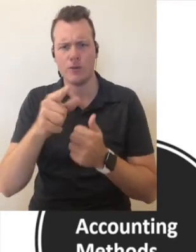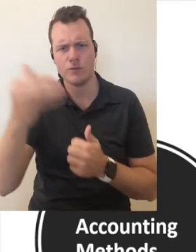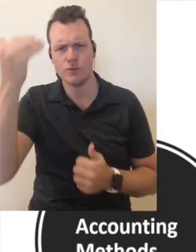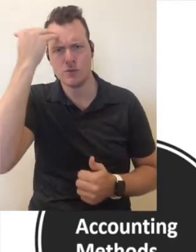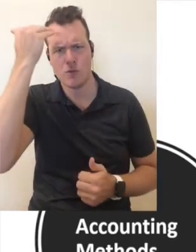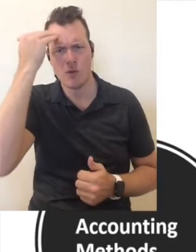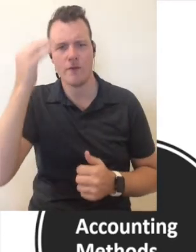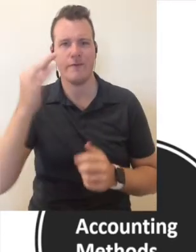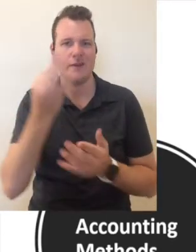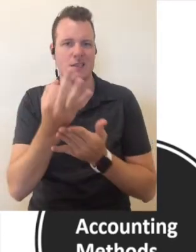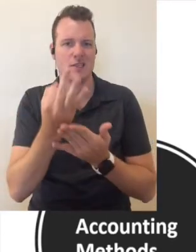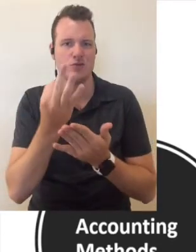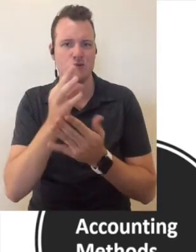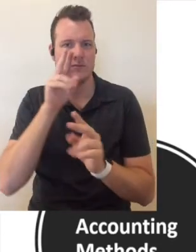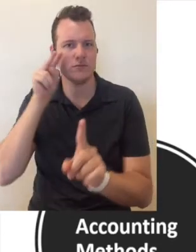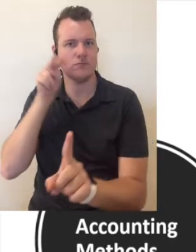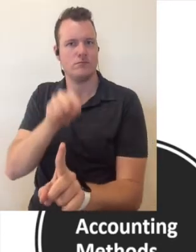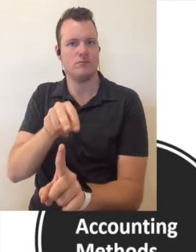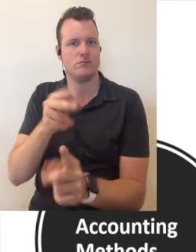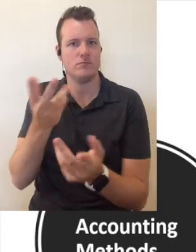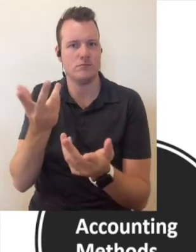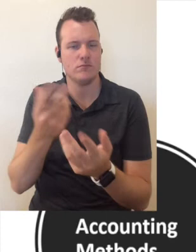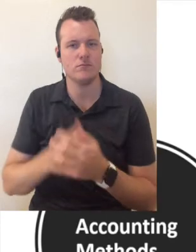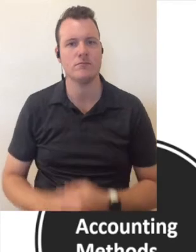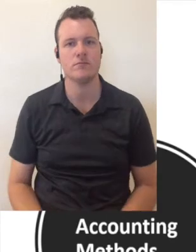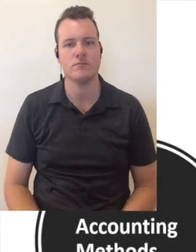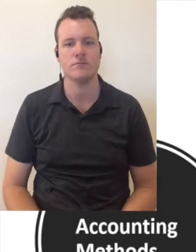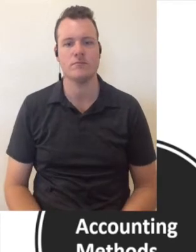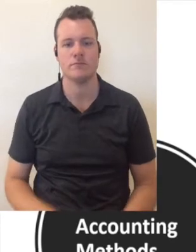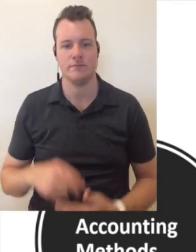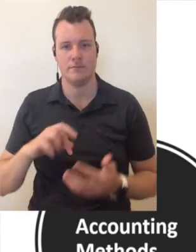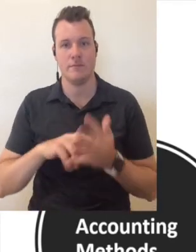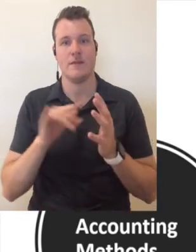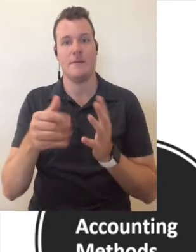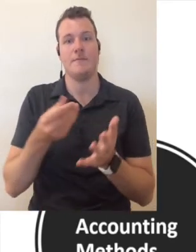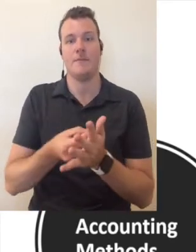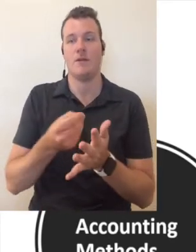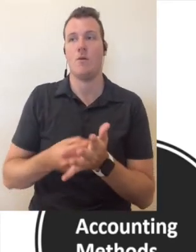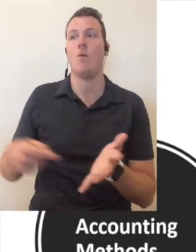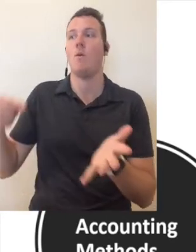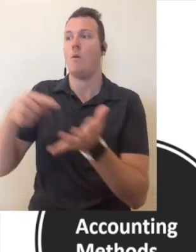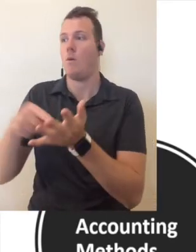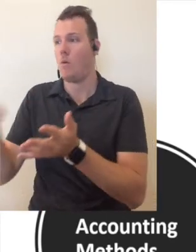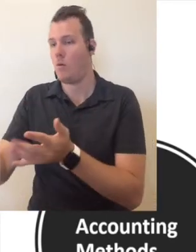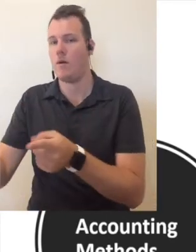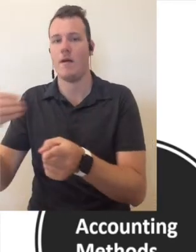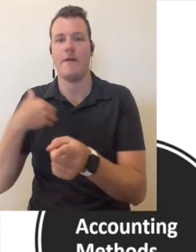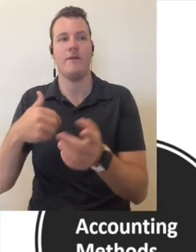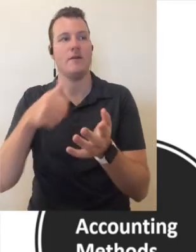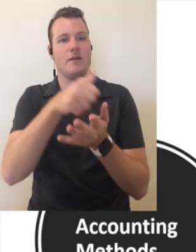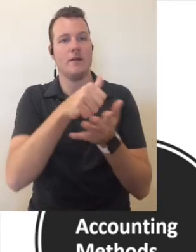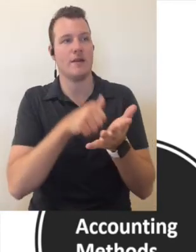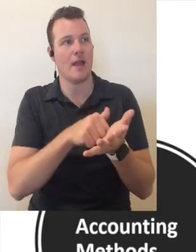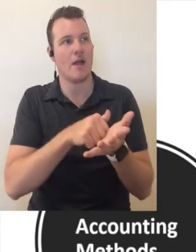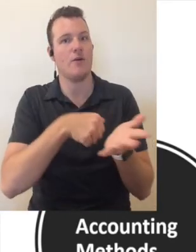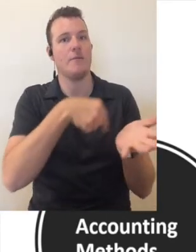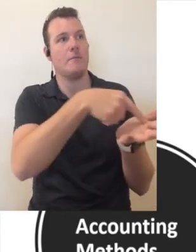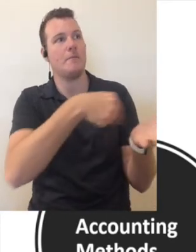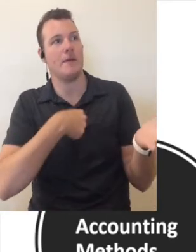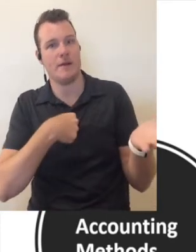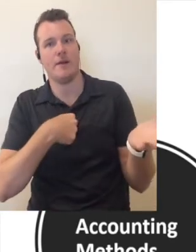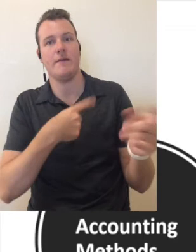How do you know from a financial sense that these monies are owed and you have an